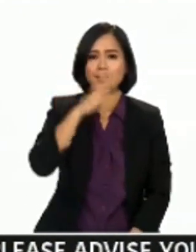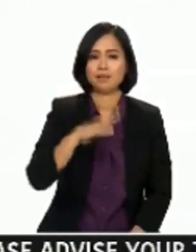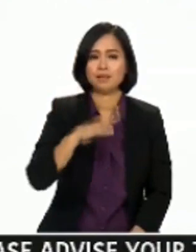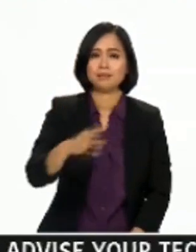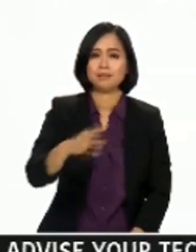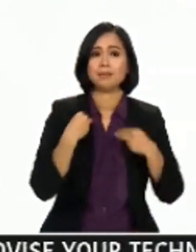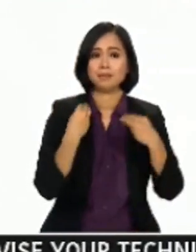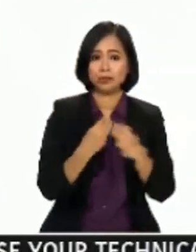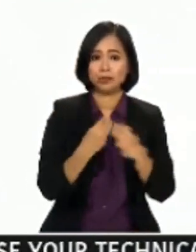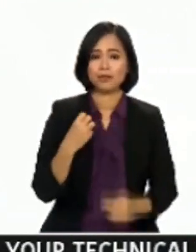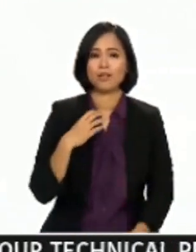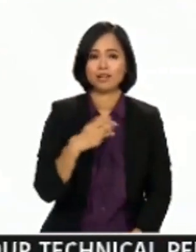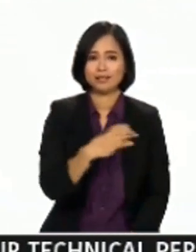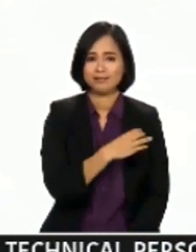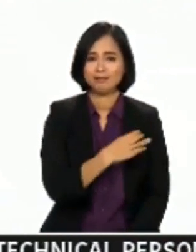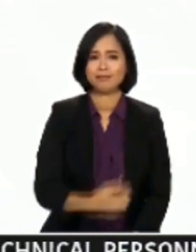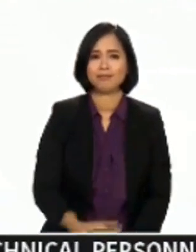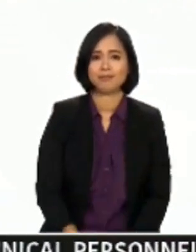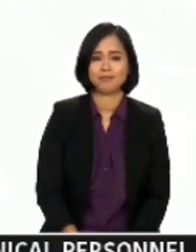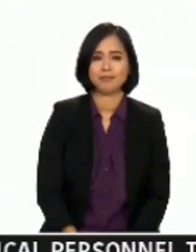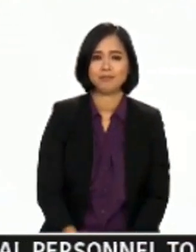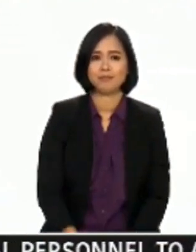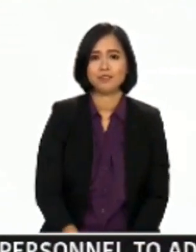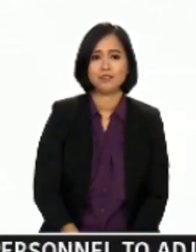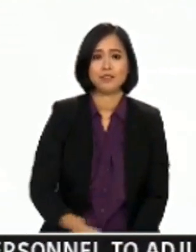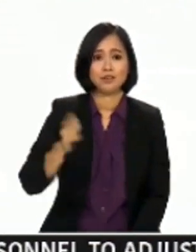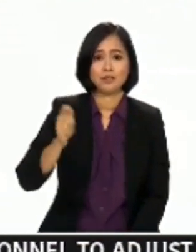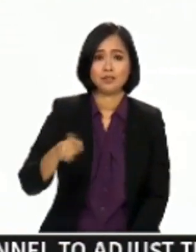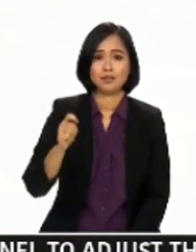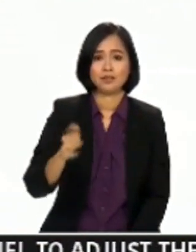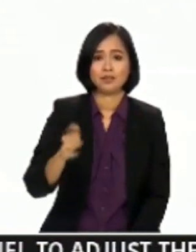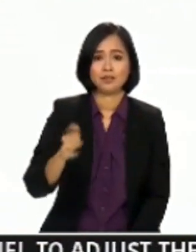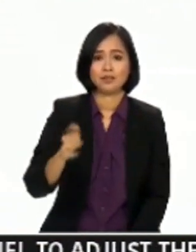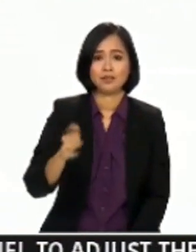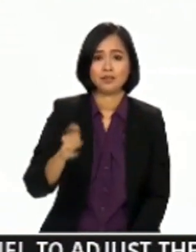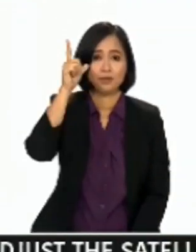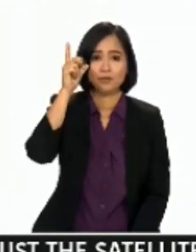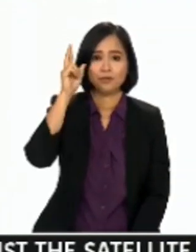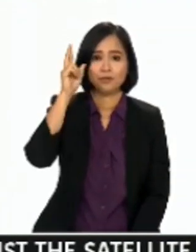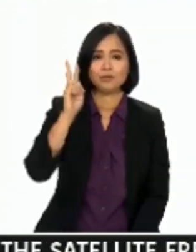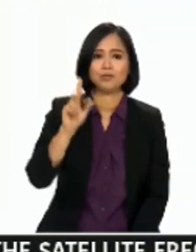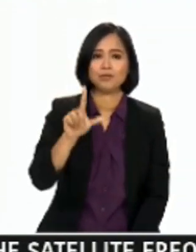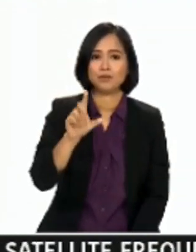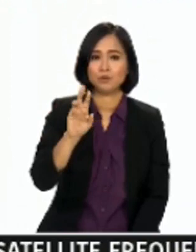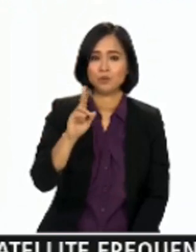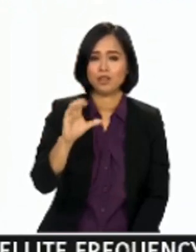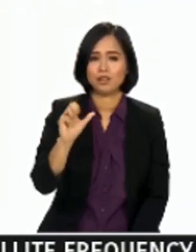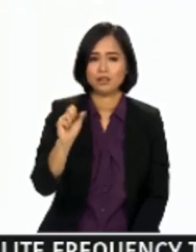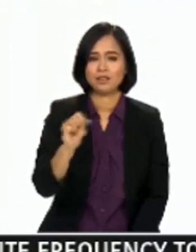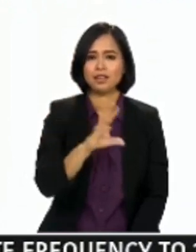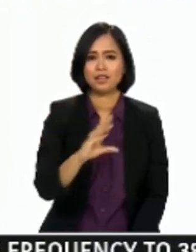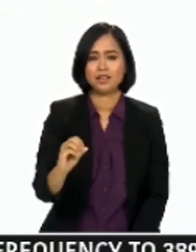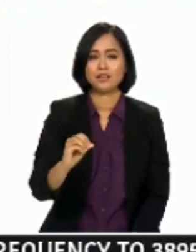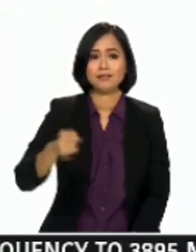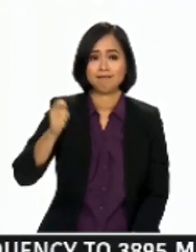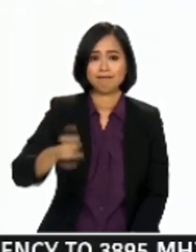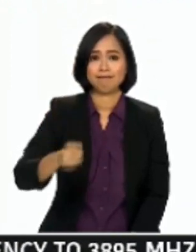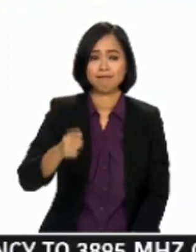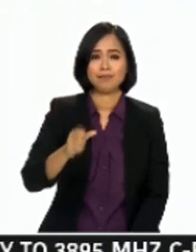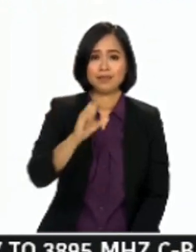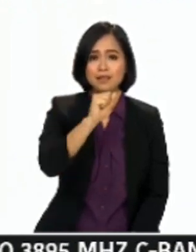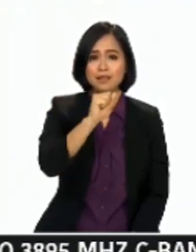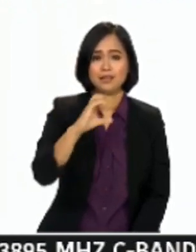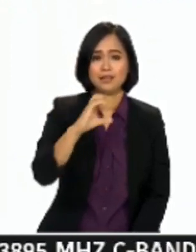Cabinet, Chief Justice Lucas Bersamin, and the Supreme Court, my